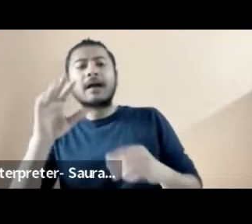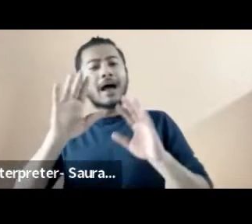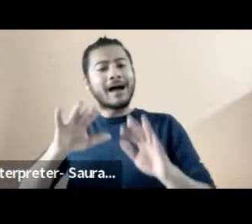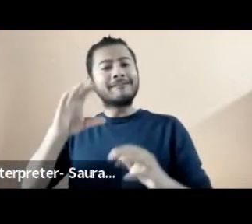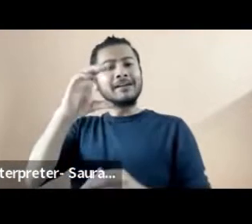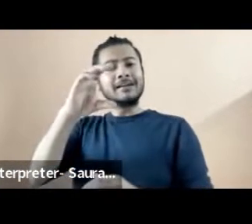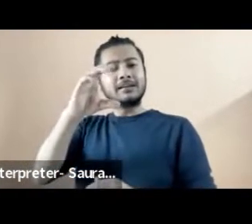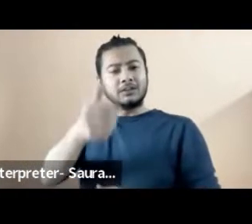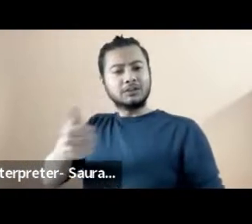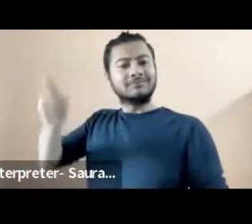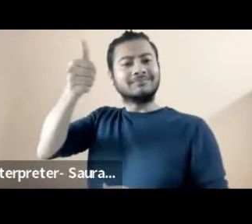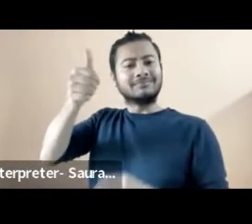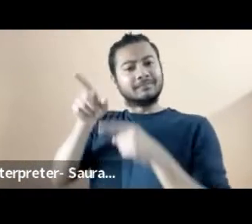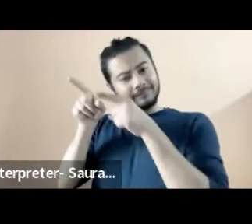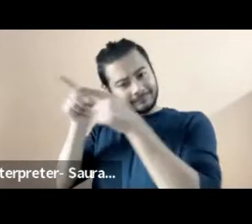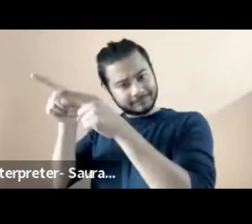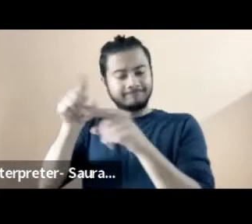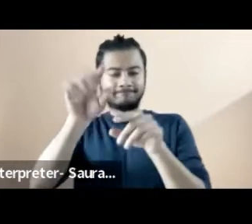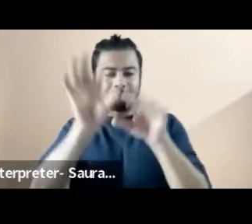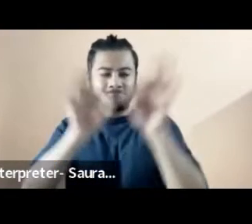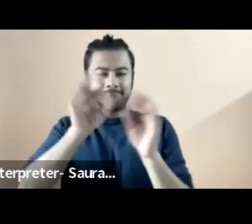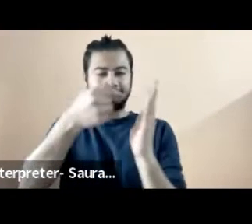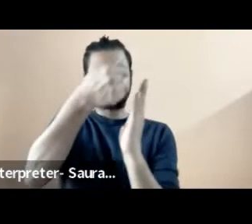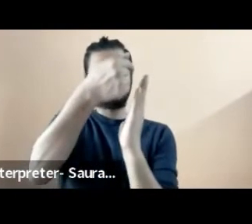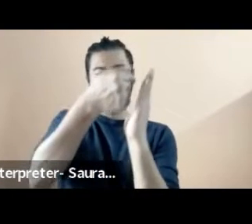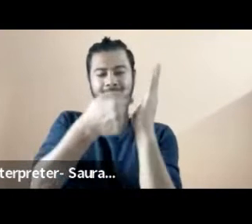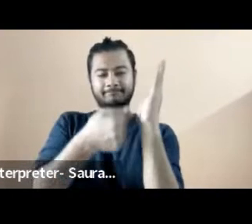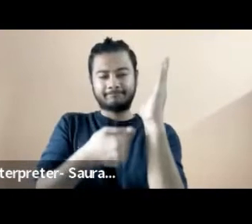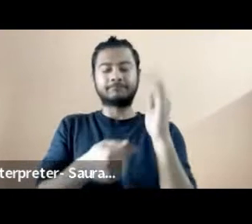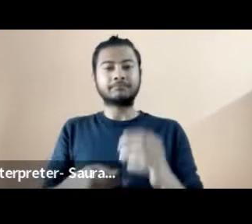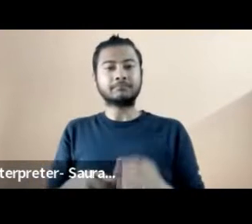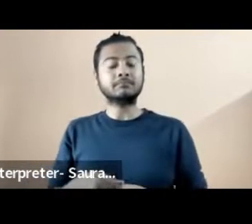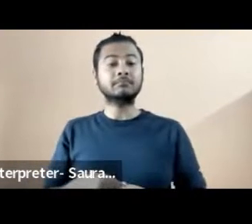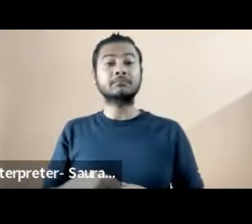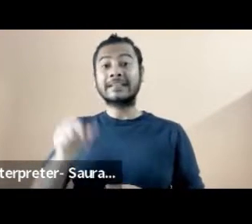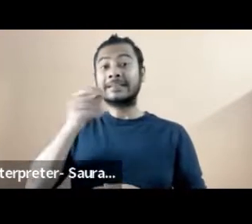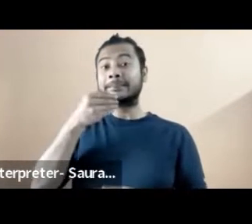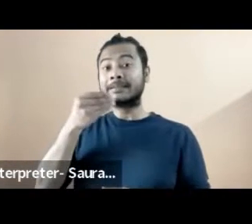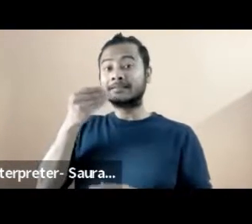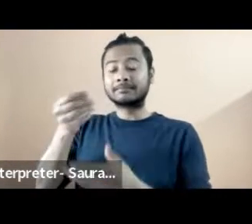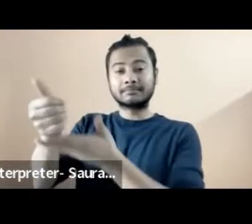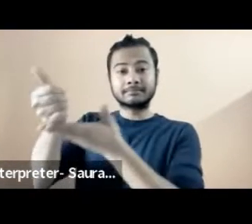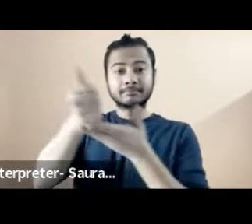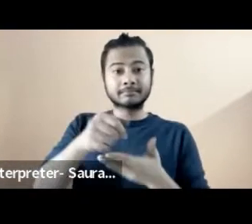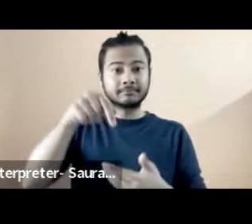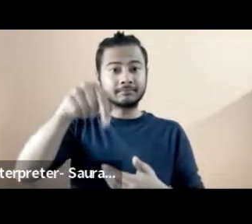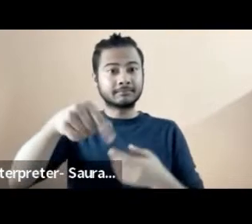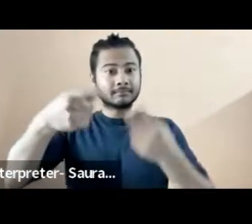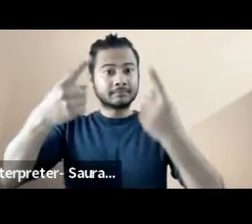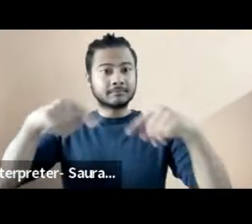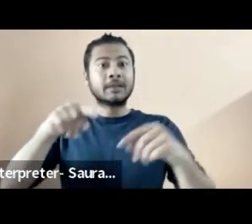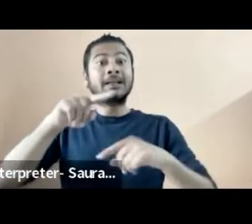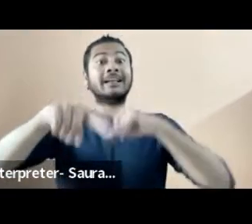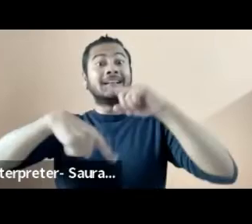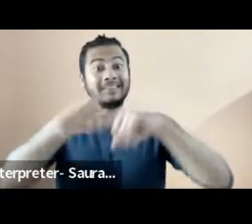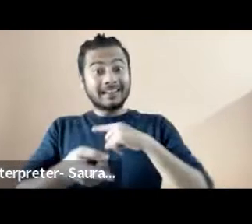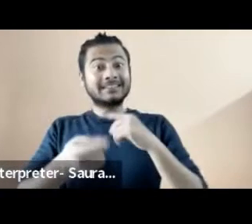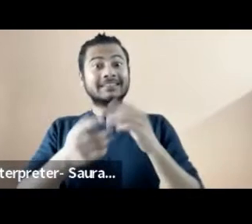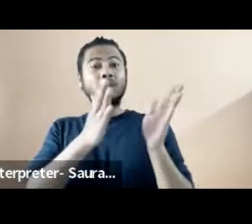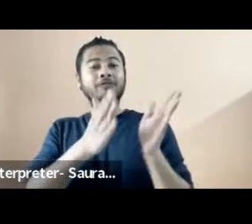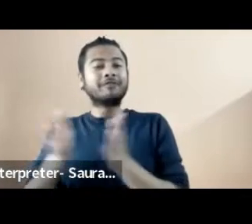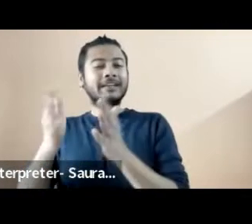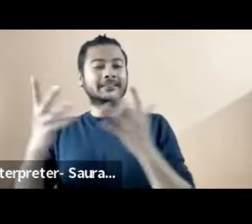next, just one. Thank you. Yes, so next is the seminar phase. It was held on